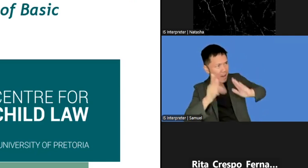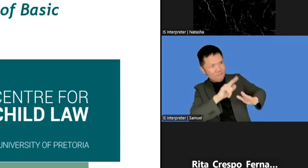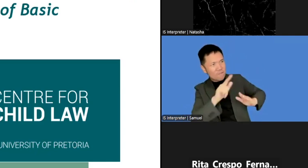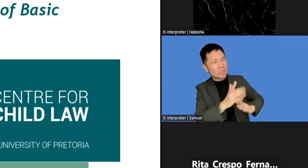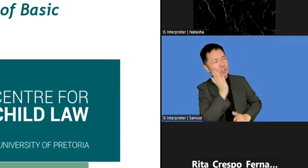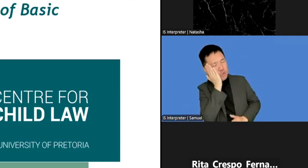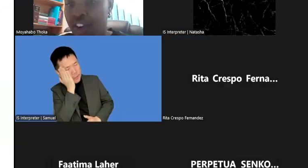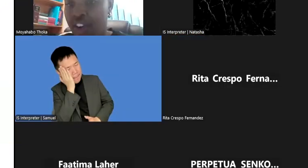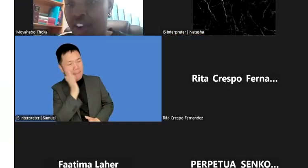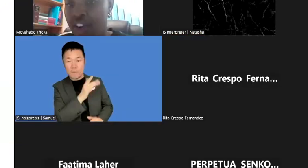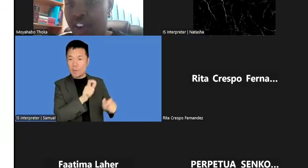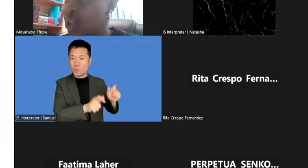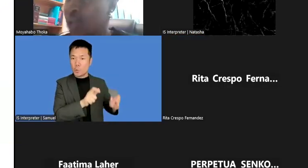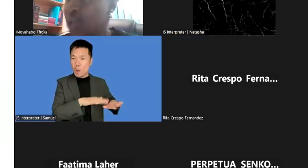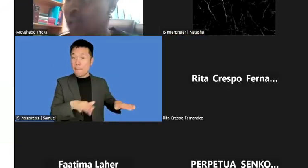they issued the